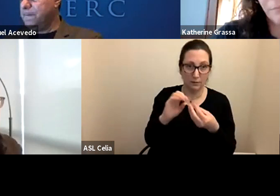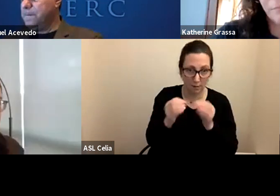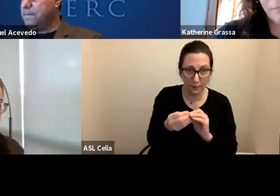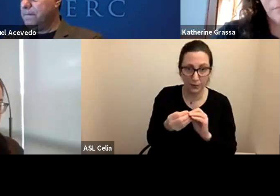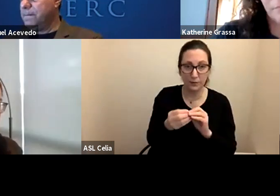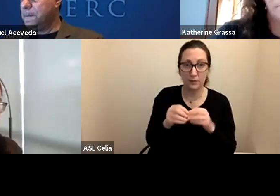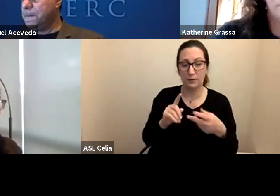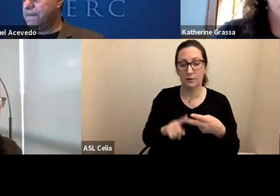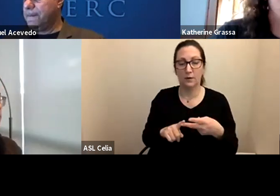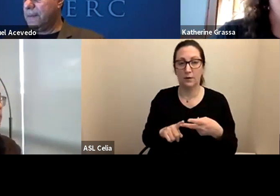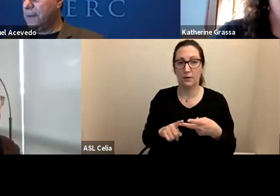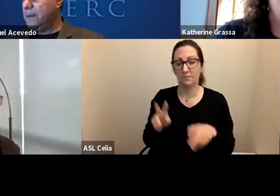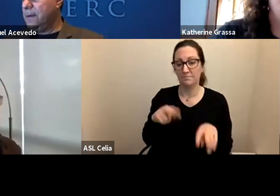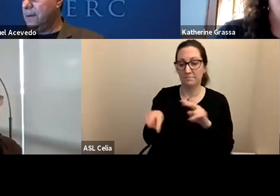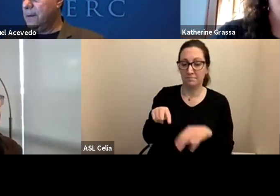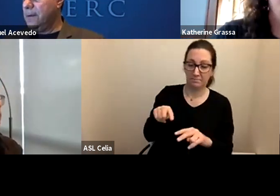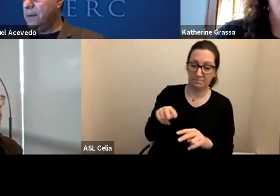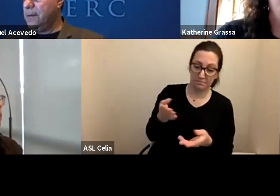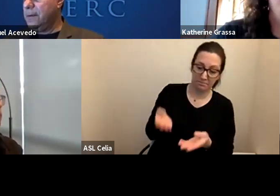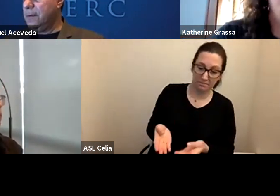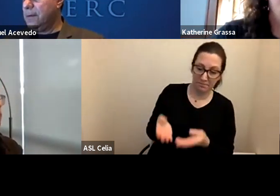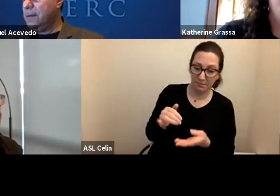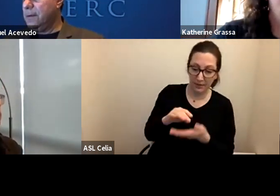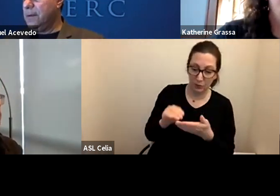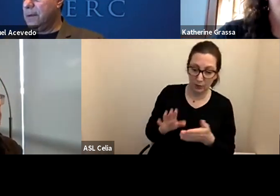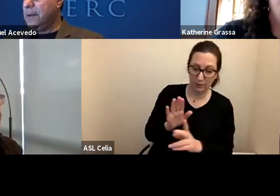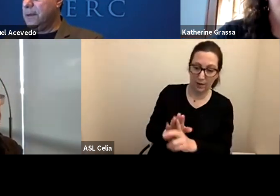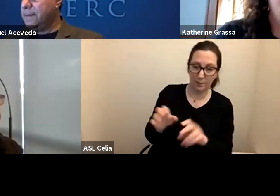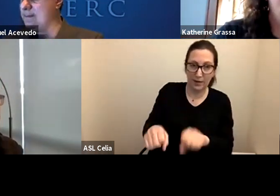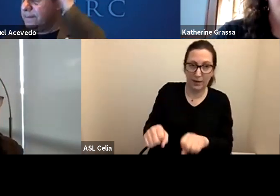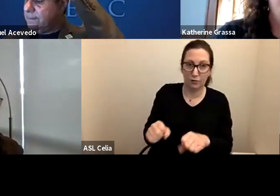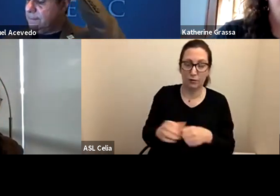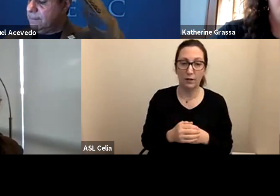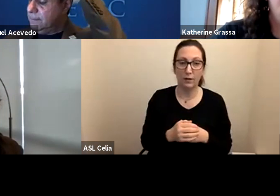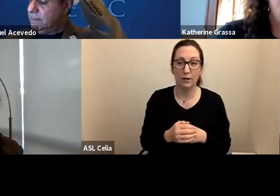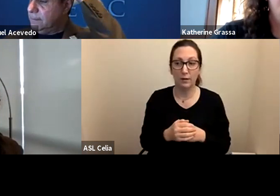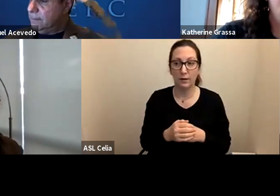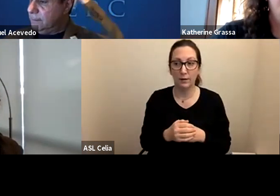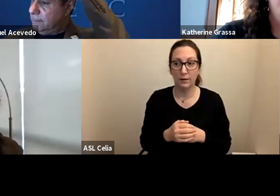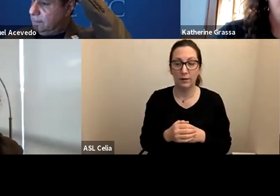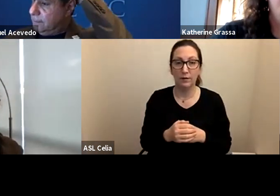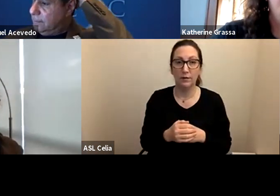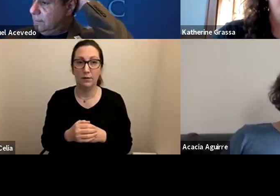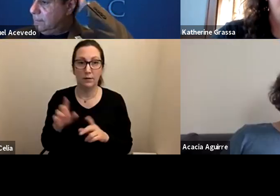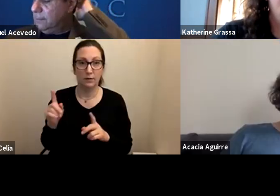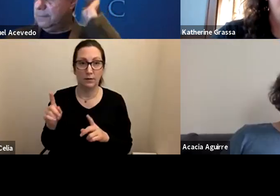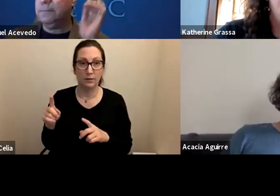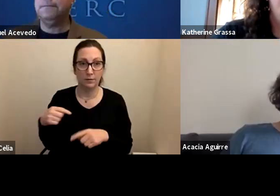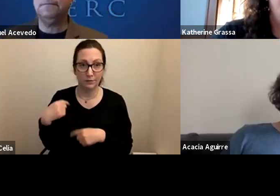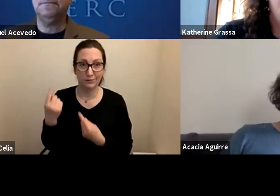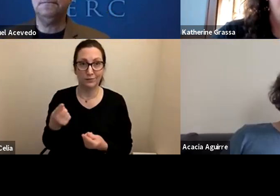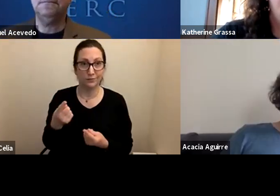based on potential. And given the historic gaps in